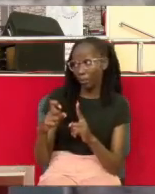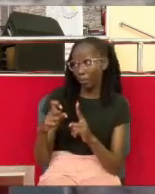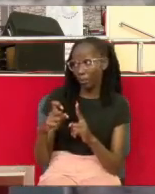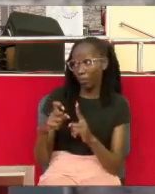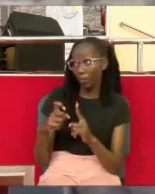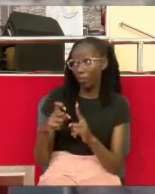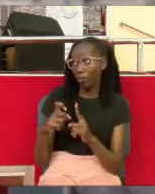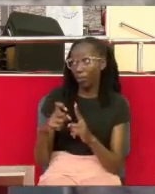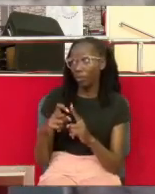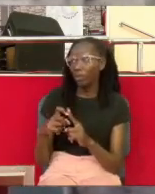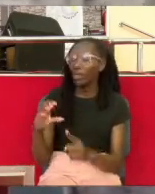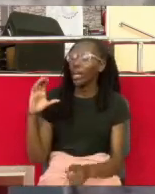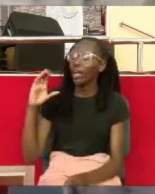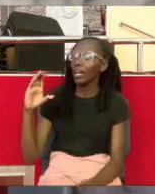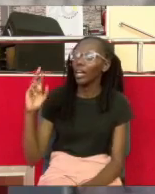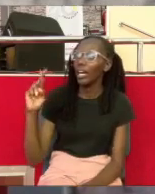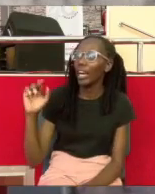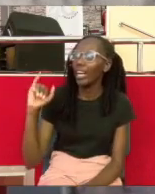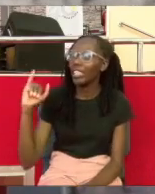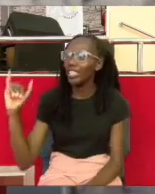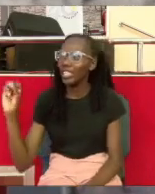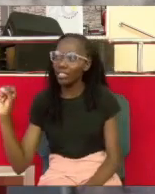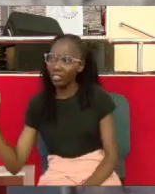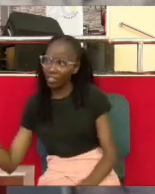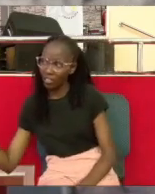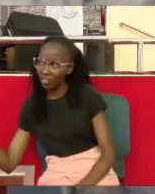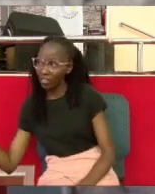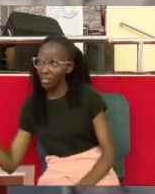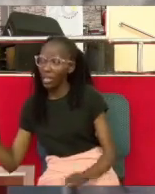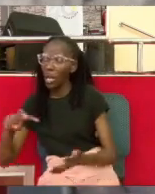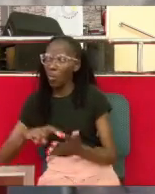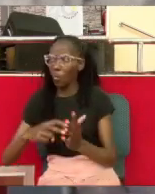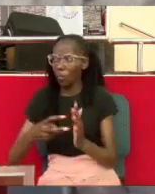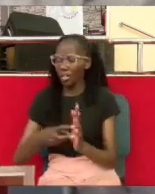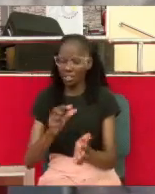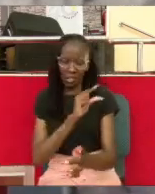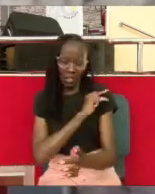it is charis. And charis means grace.